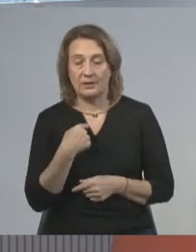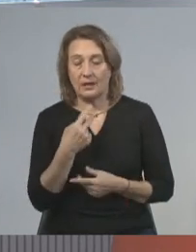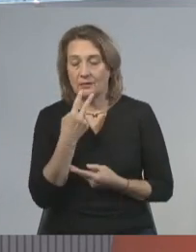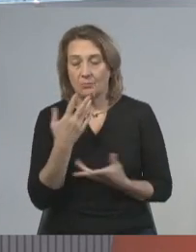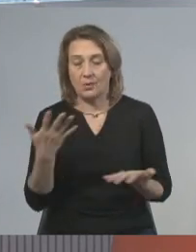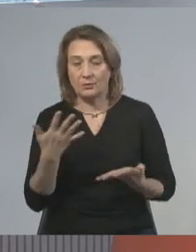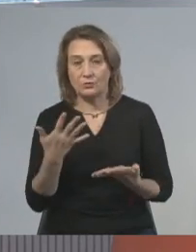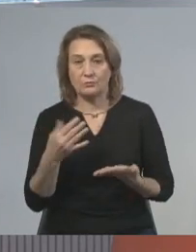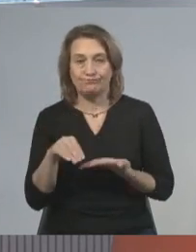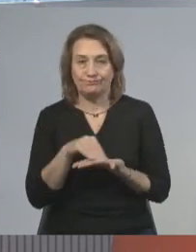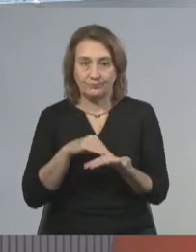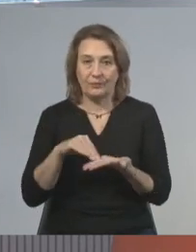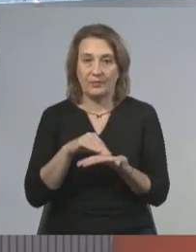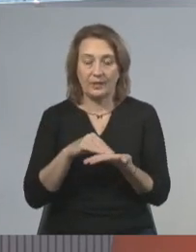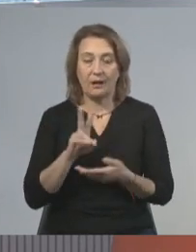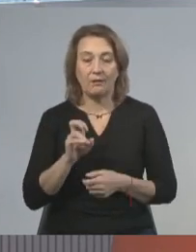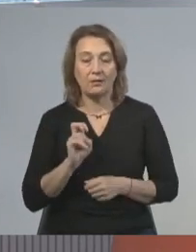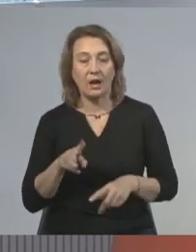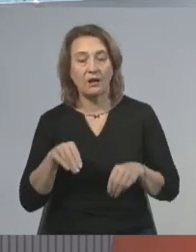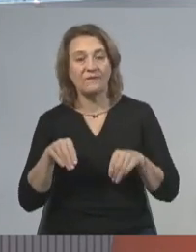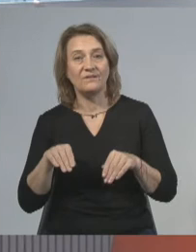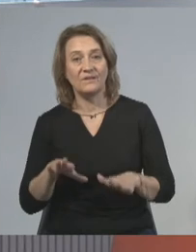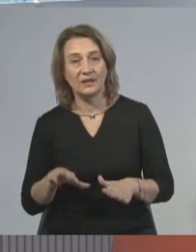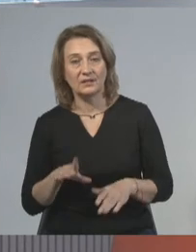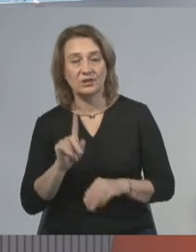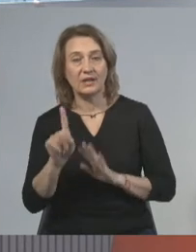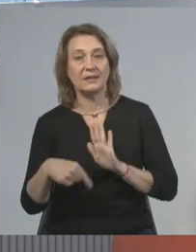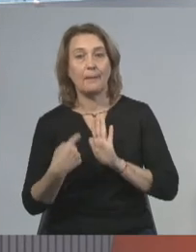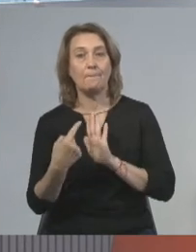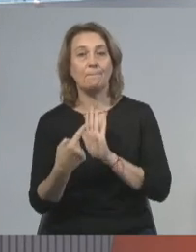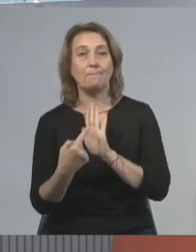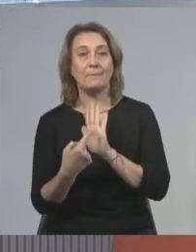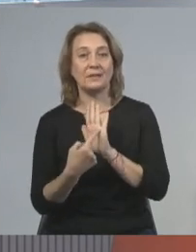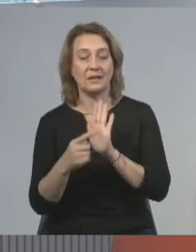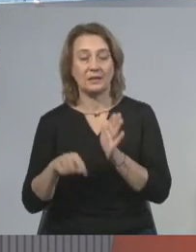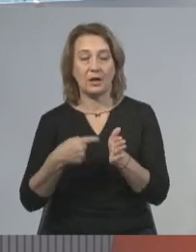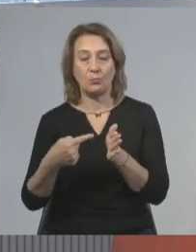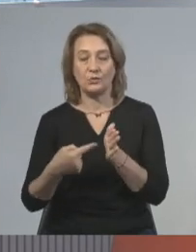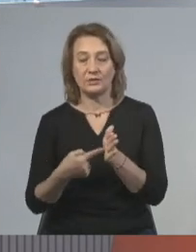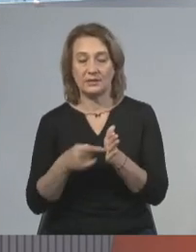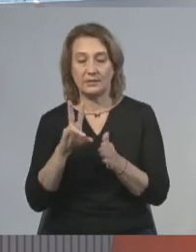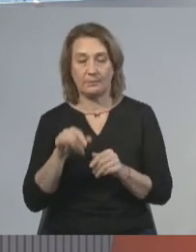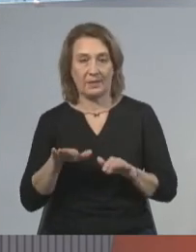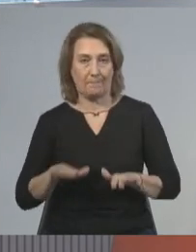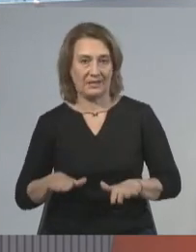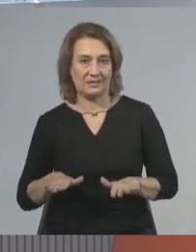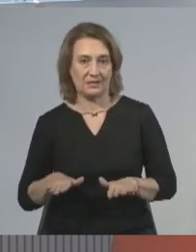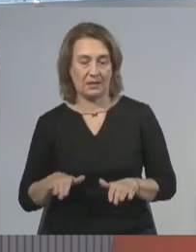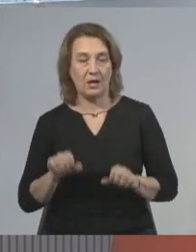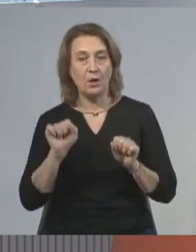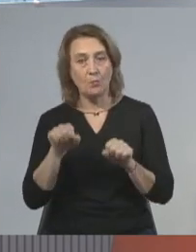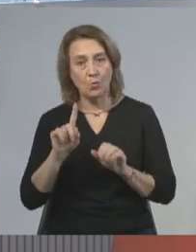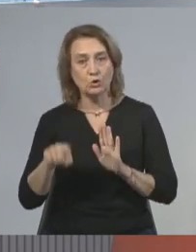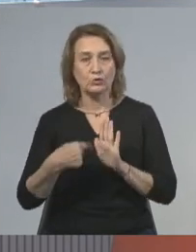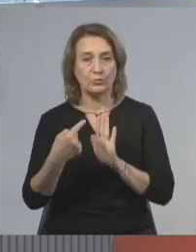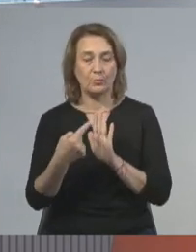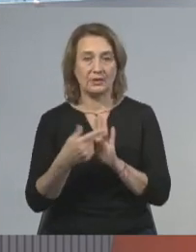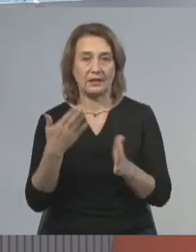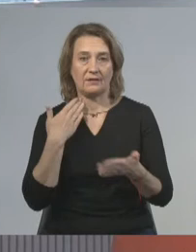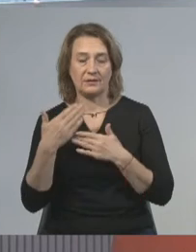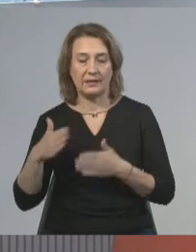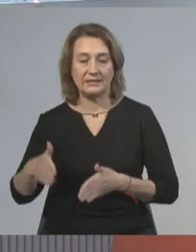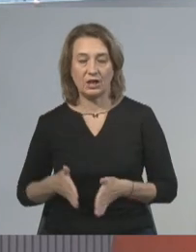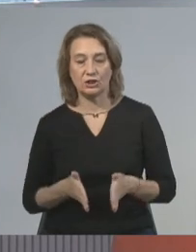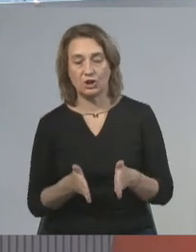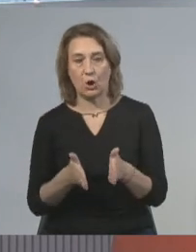discussed to the conclusions so the consequences as for how to tackle this issue i think this is the